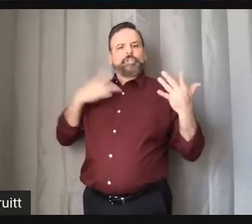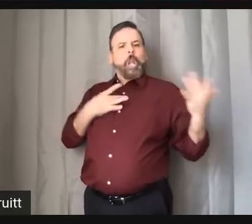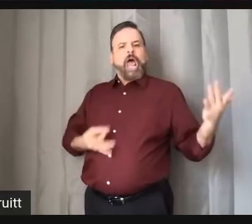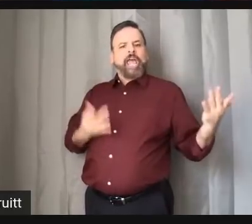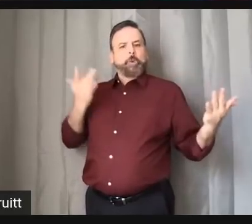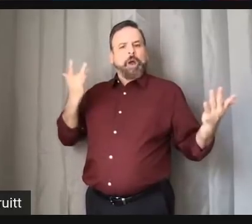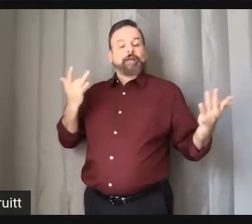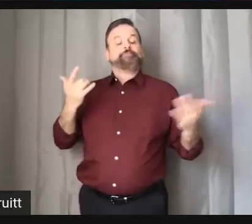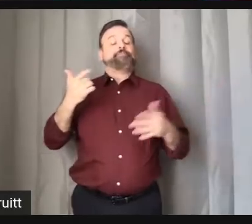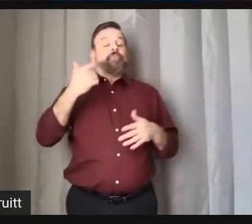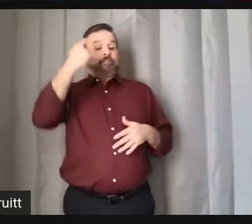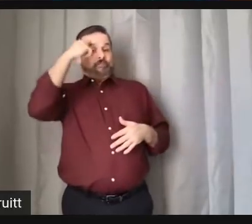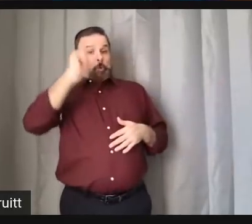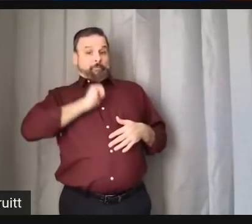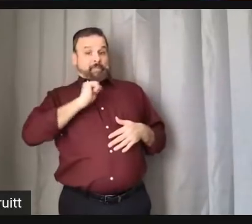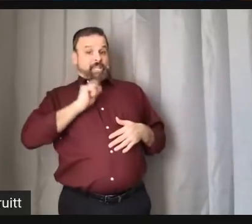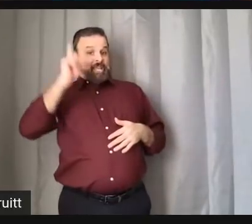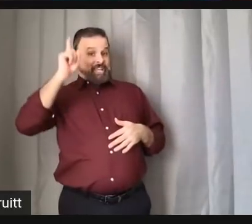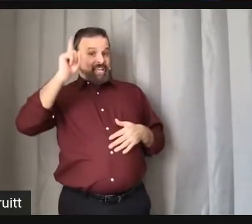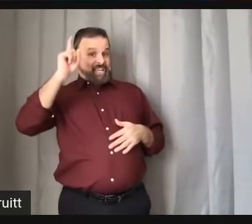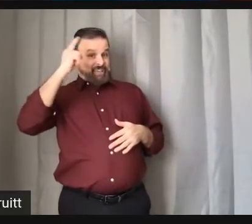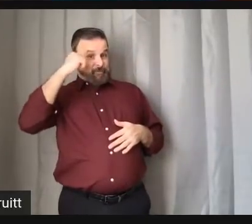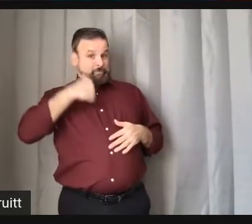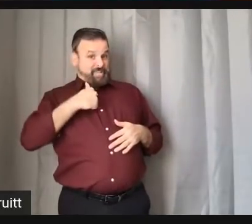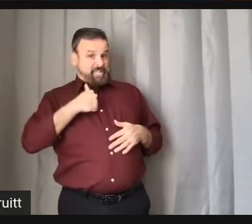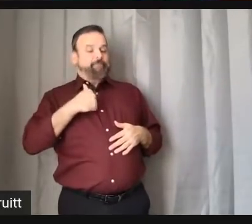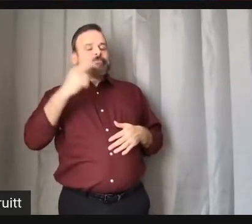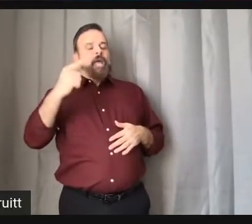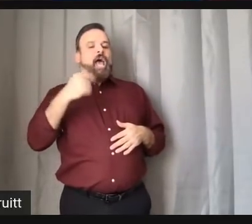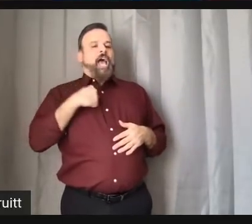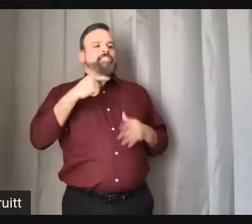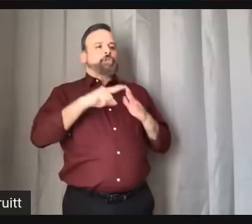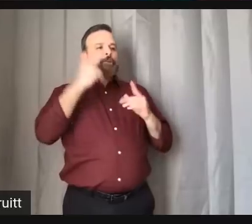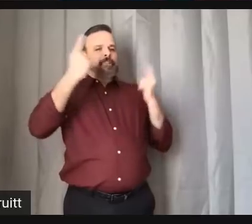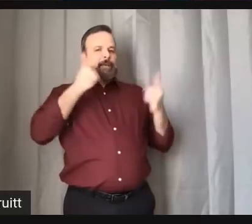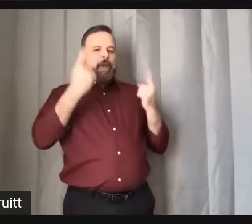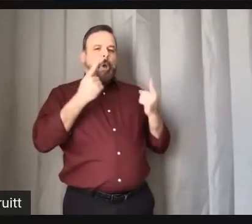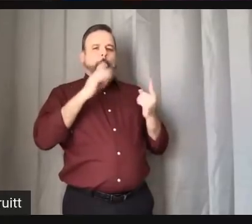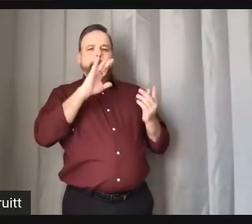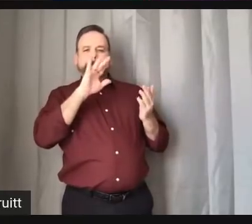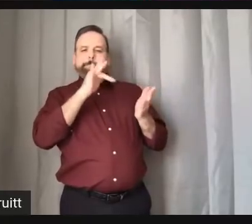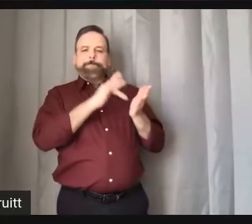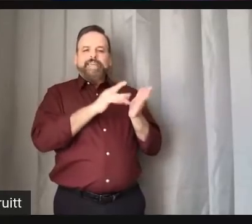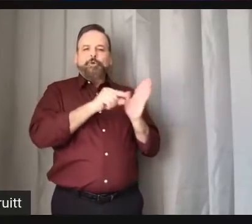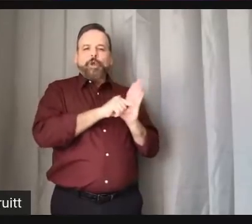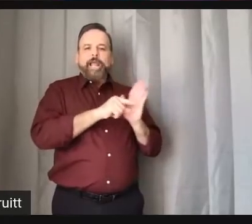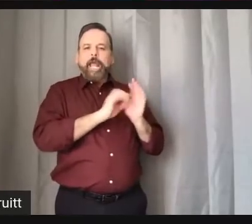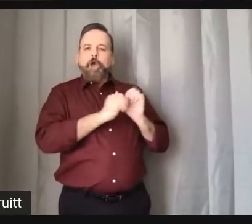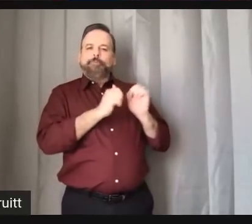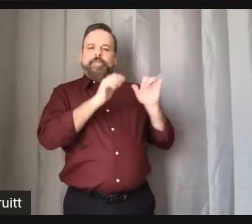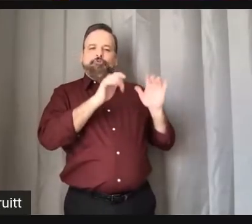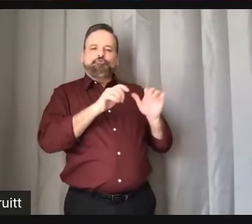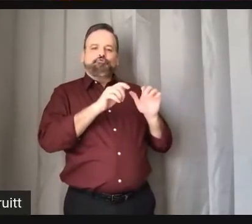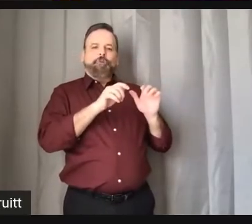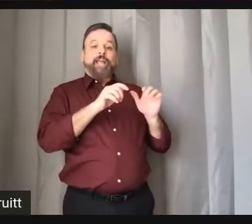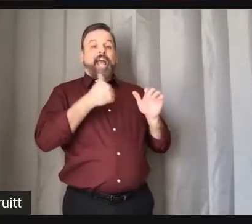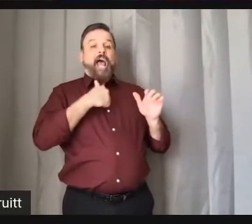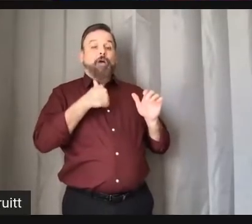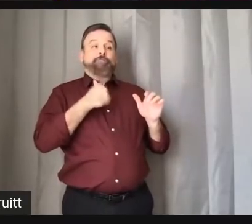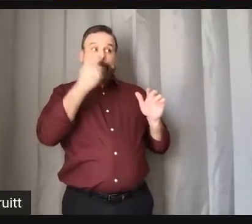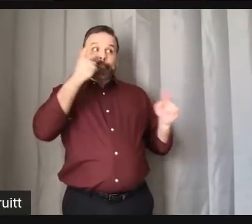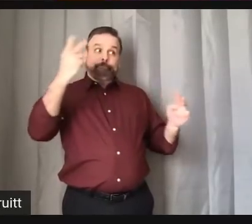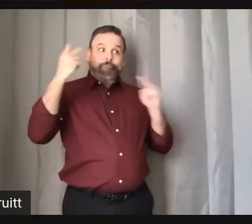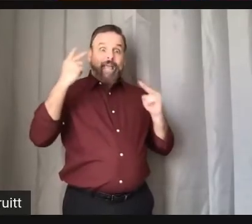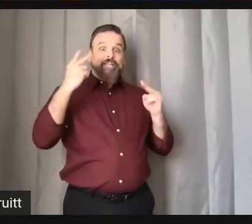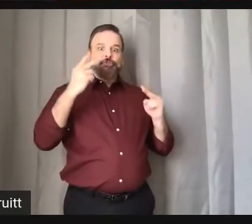starting to think about what a middle grade would be like for that I would write, I was tapping very intentionally into 11-year-old me. And I